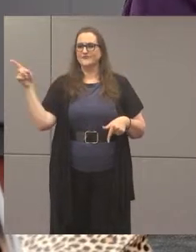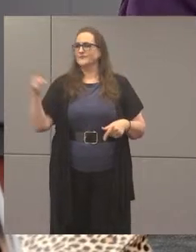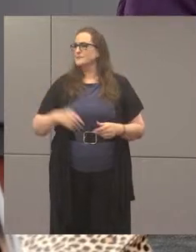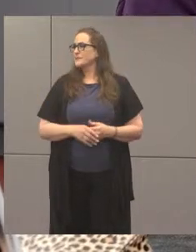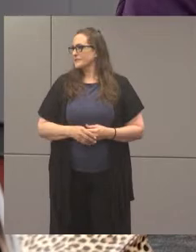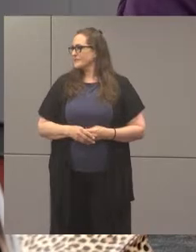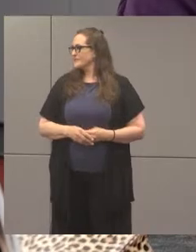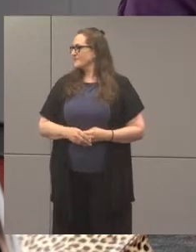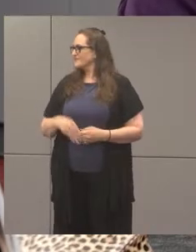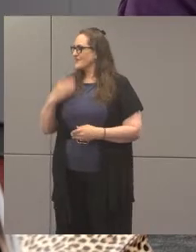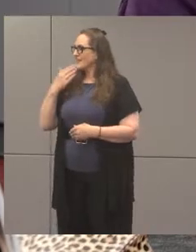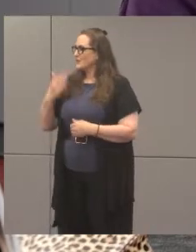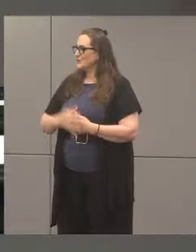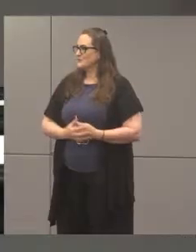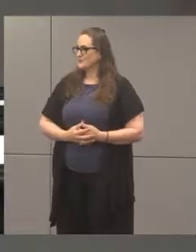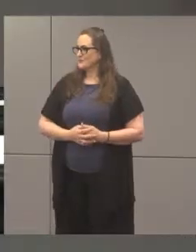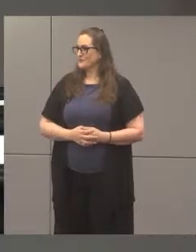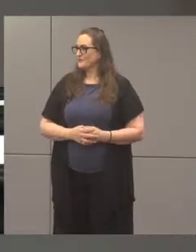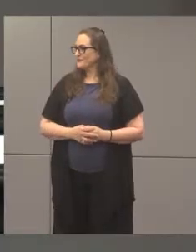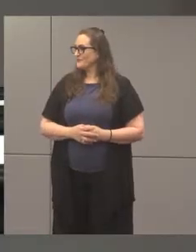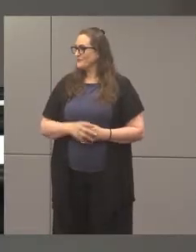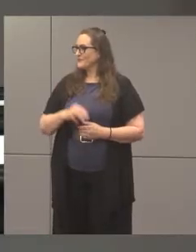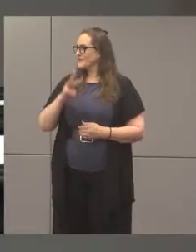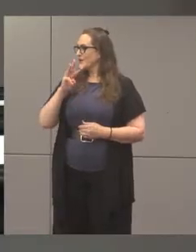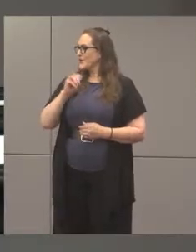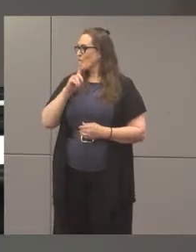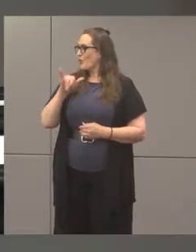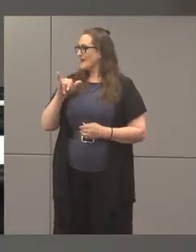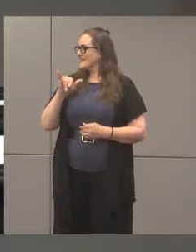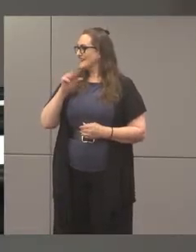thank you. Wendy Wolcott?